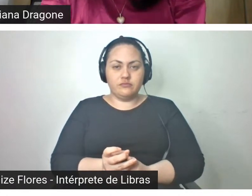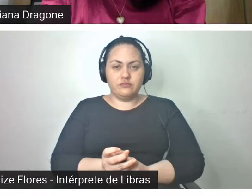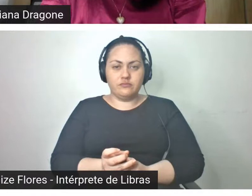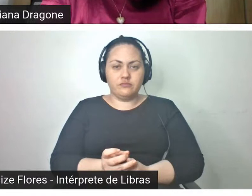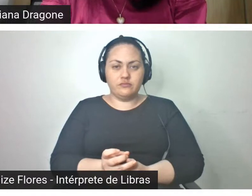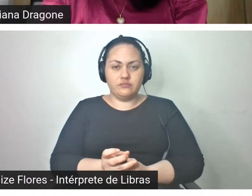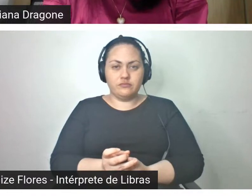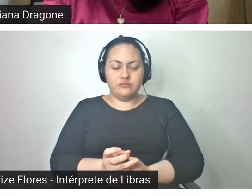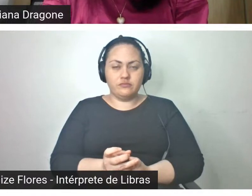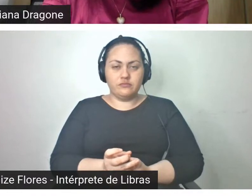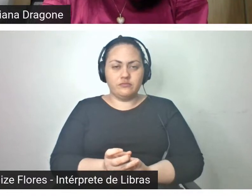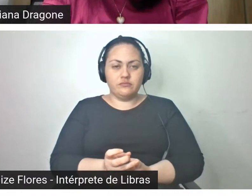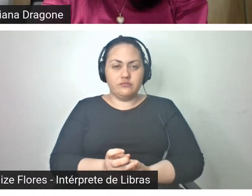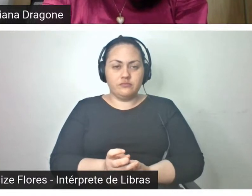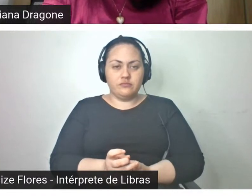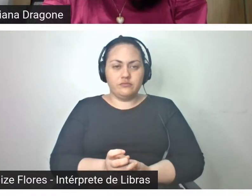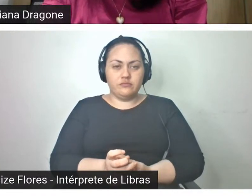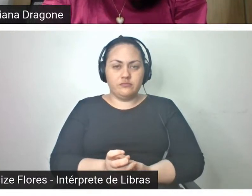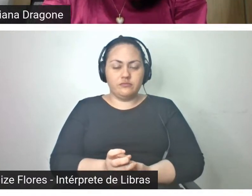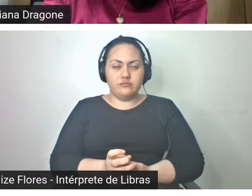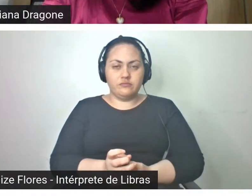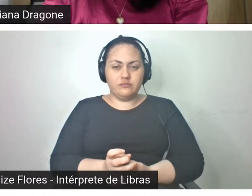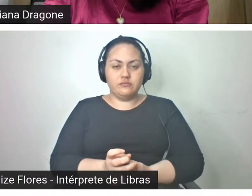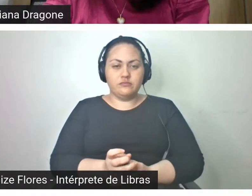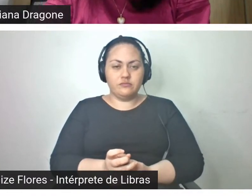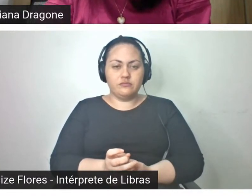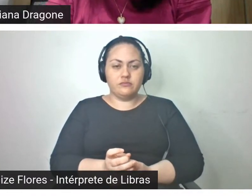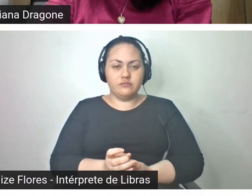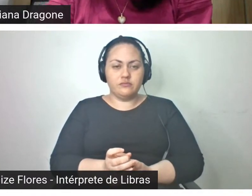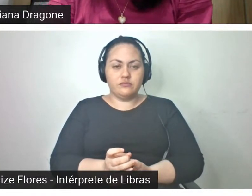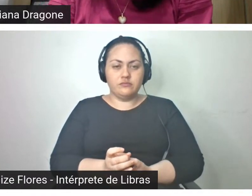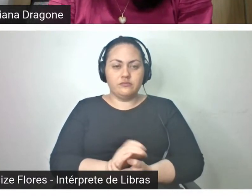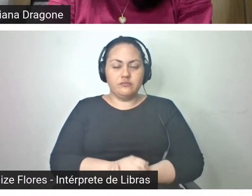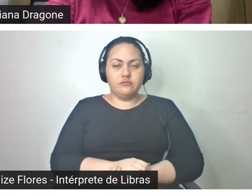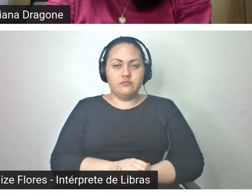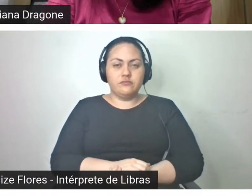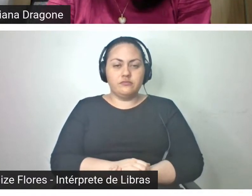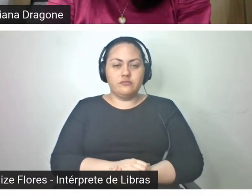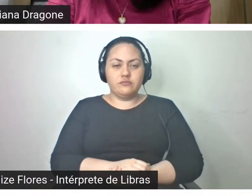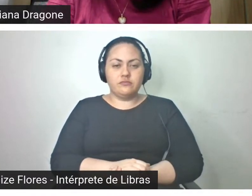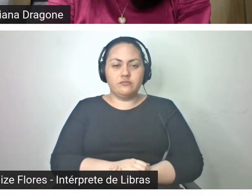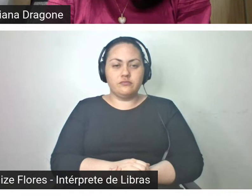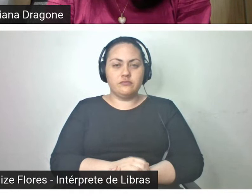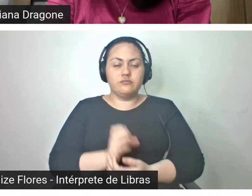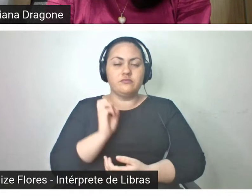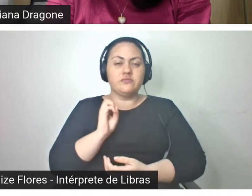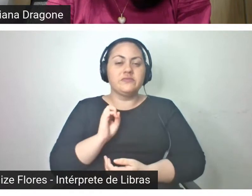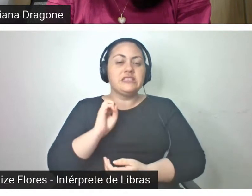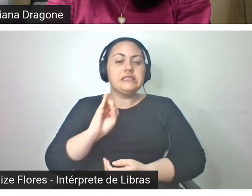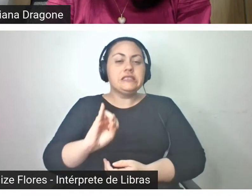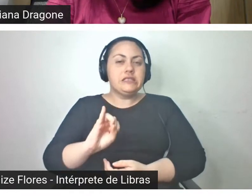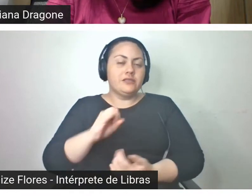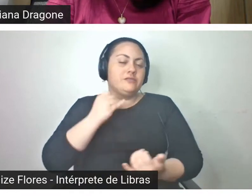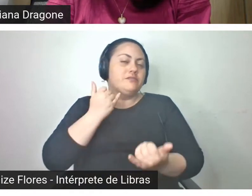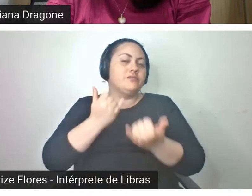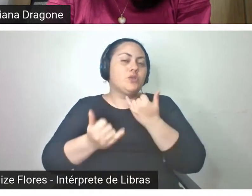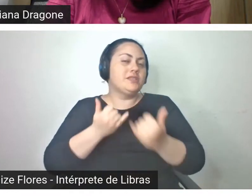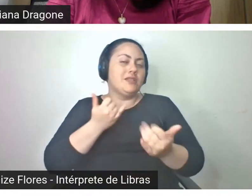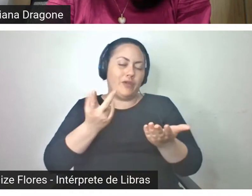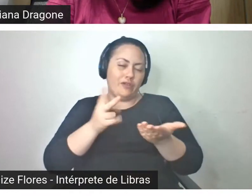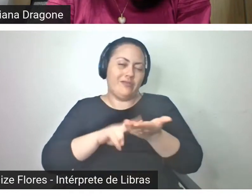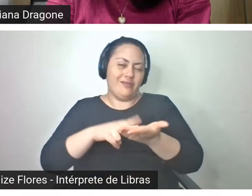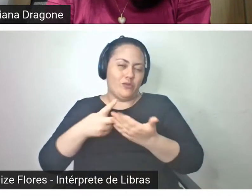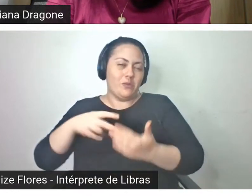solve with a school funding formula. Ele acha que se houvesse menos disparidade